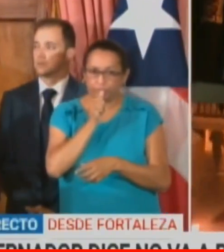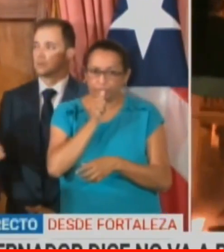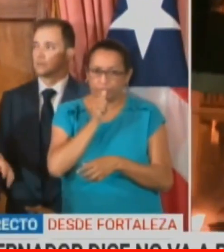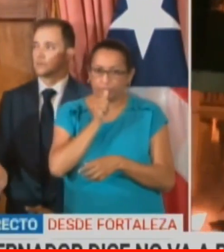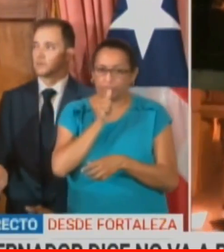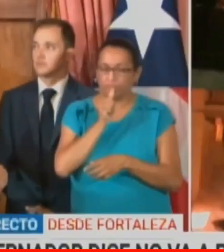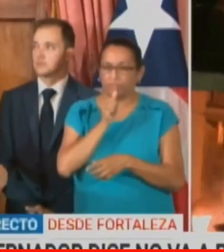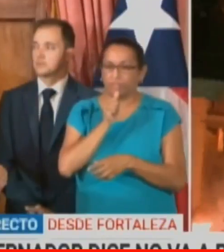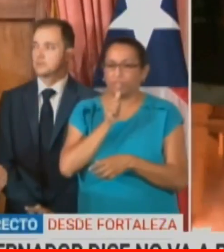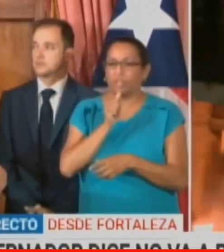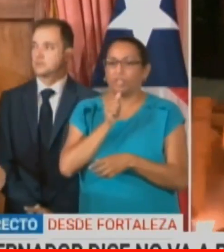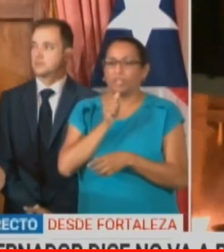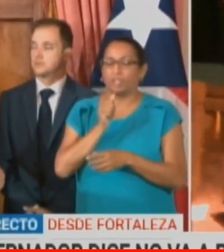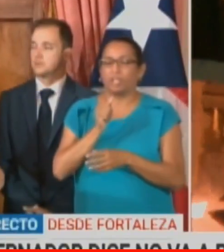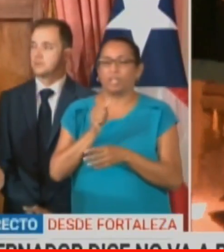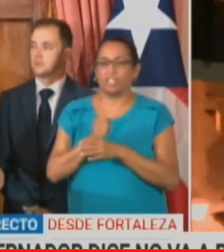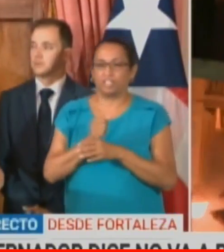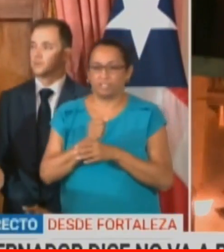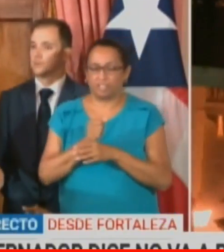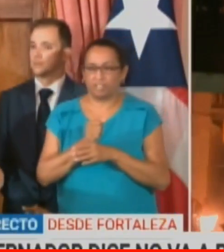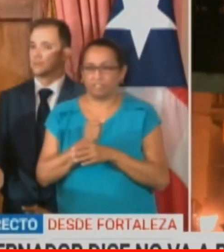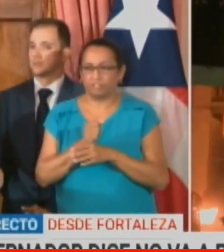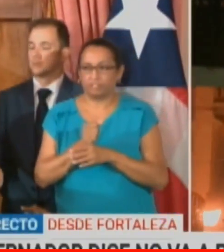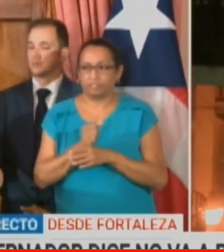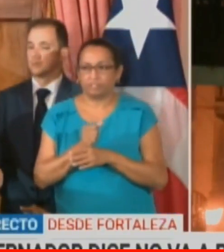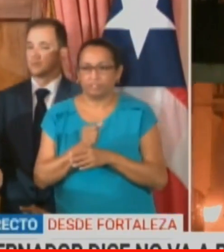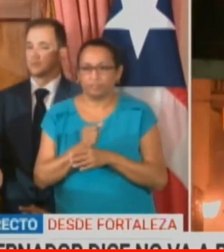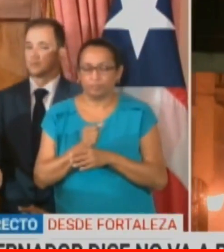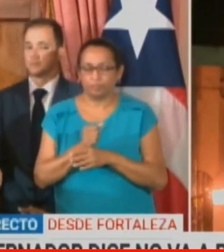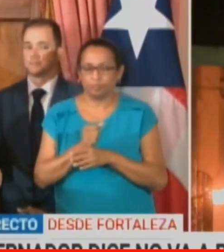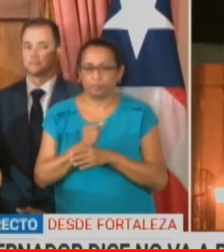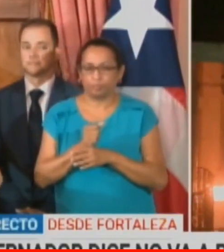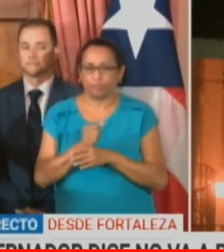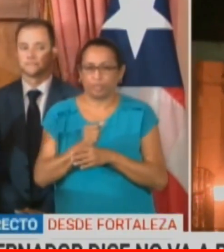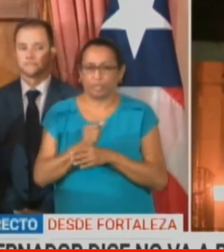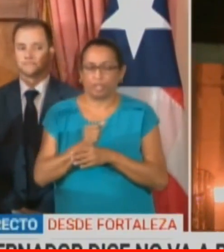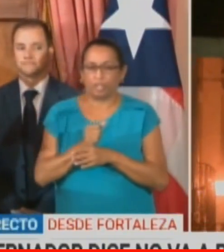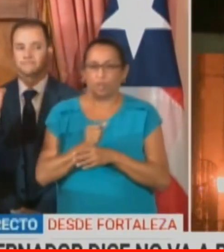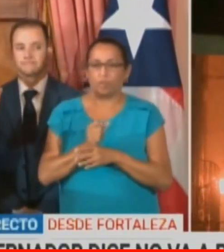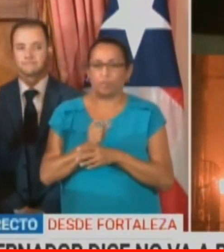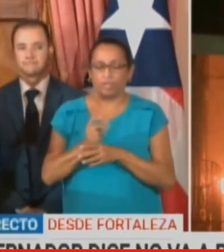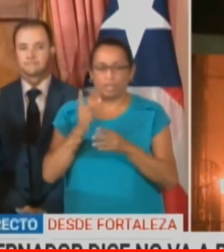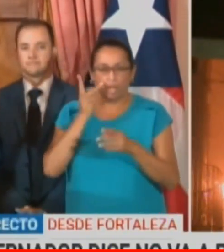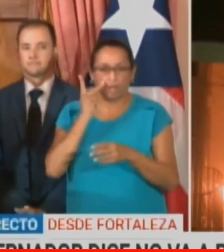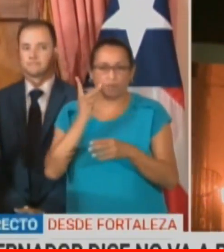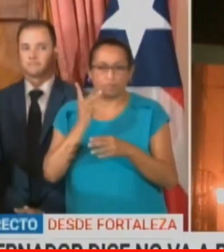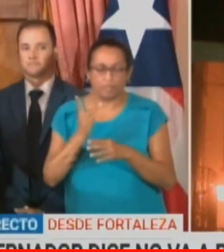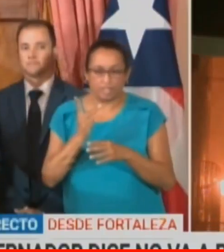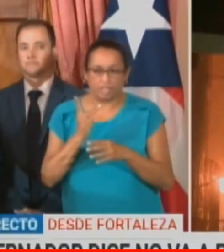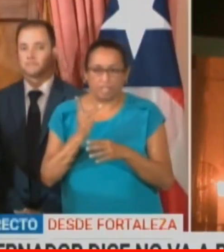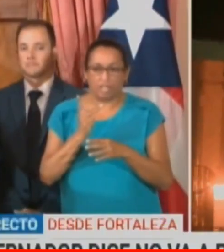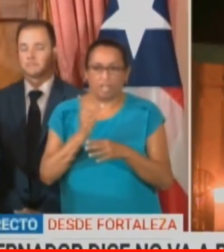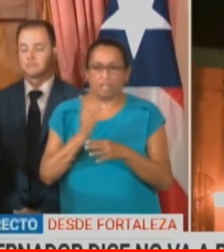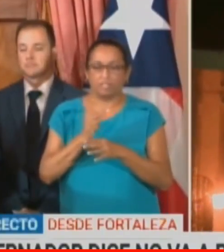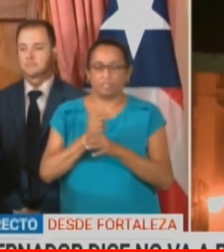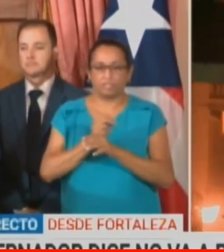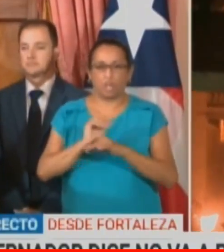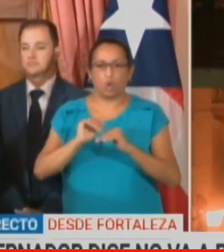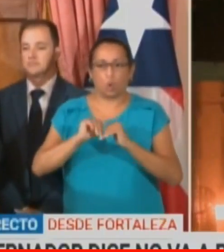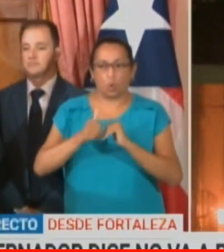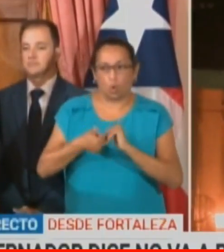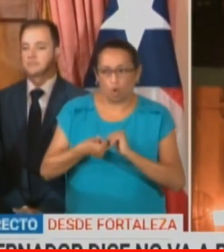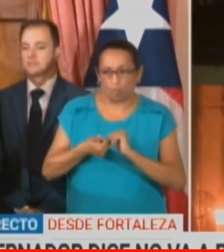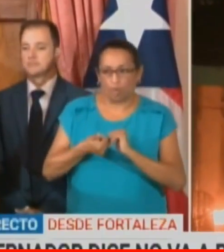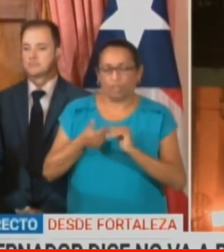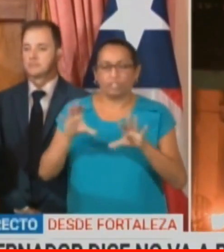taken and that we need to make sure that we are that we can see where the holes still are and how we